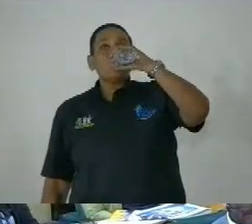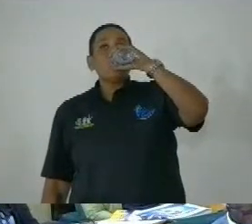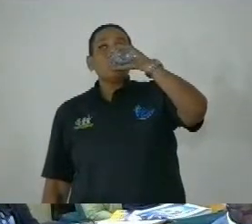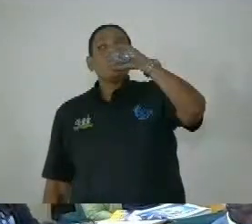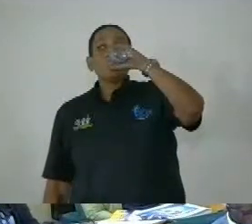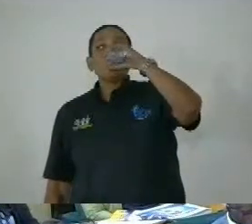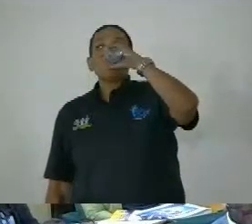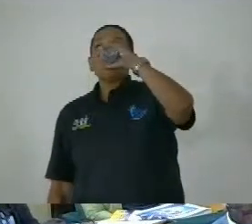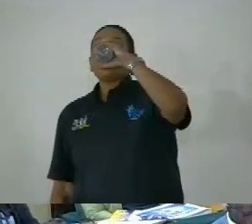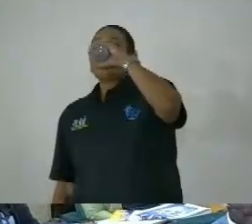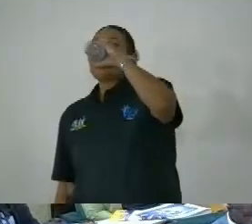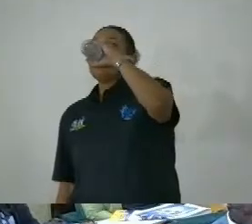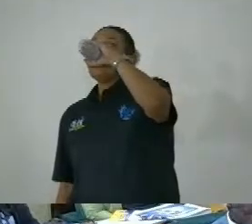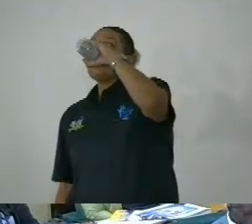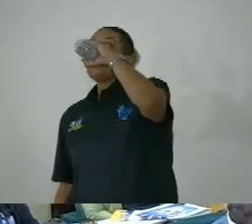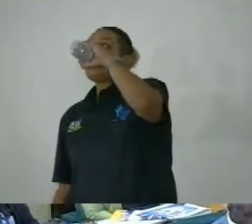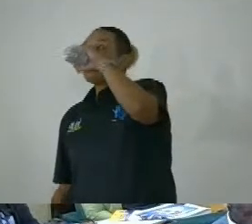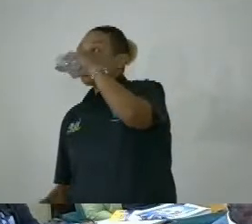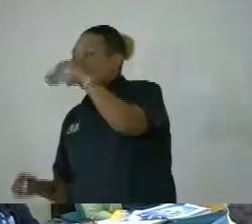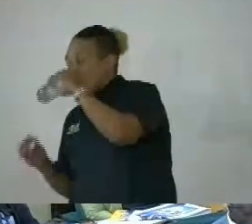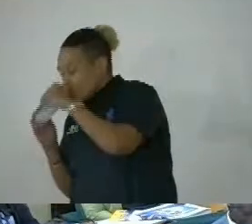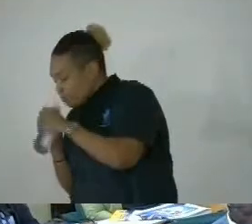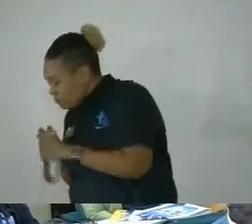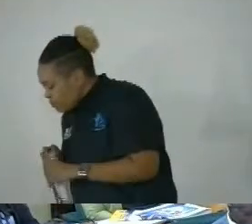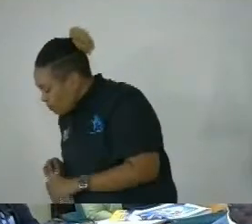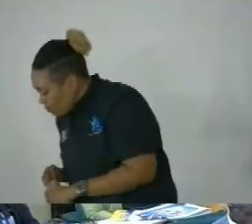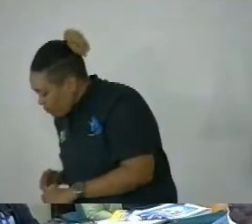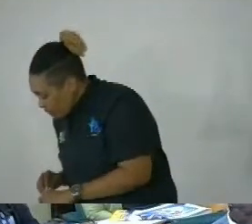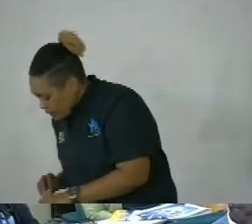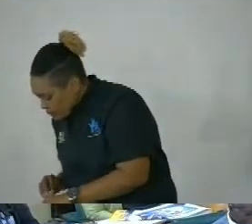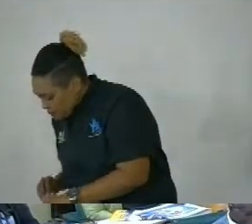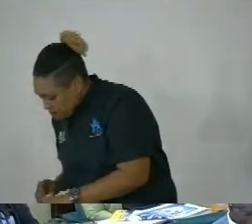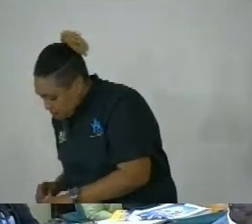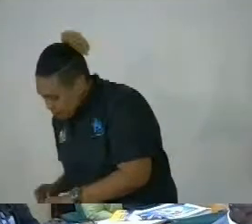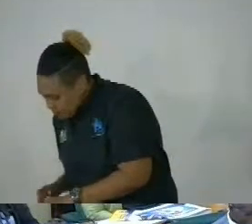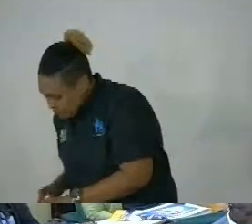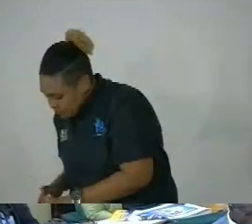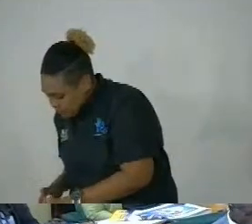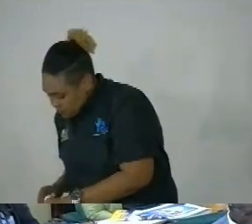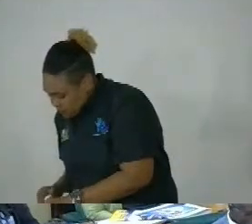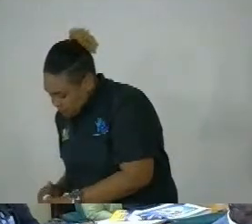But I have to emphasize this kind of activity, Madam Speaker, because I have to